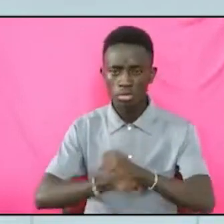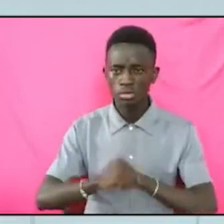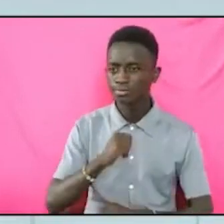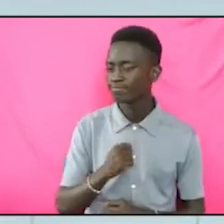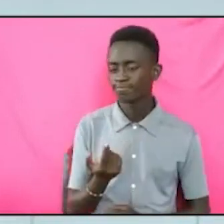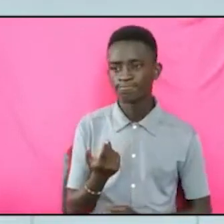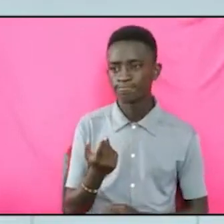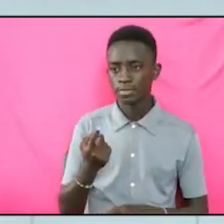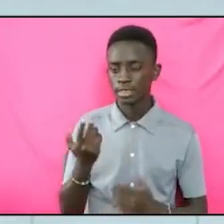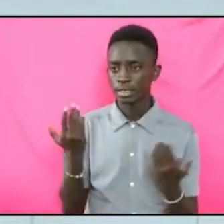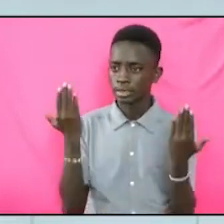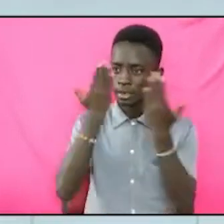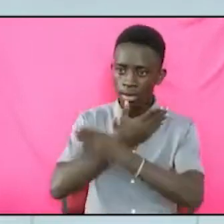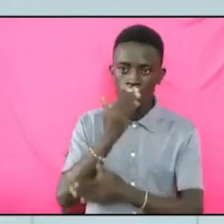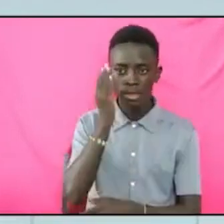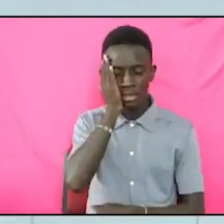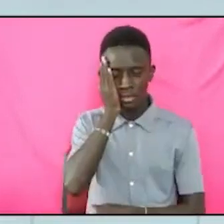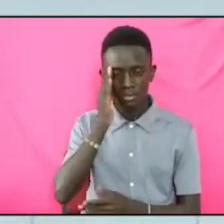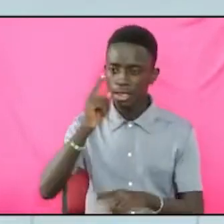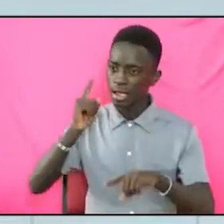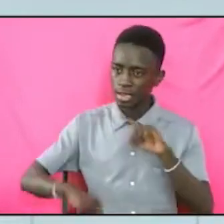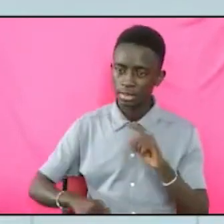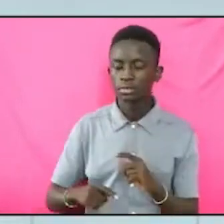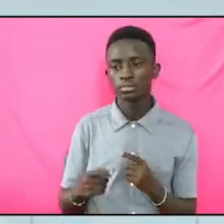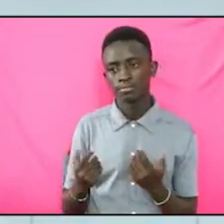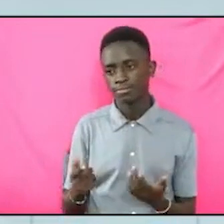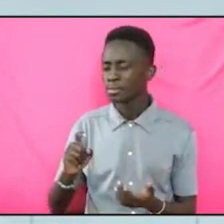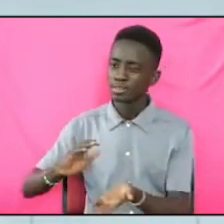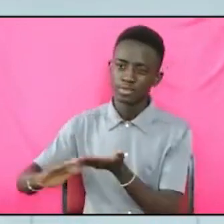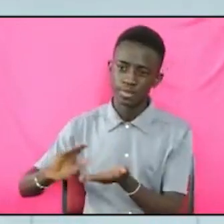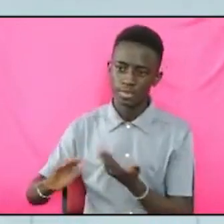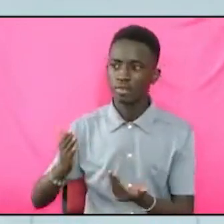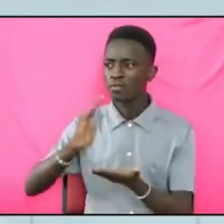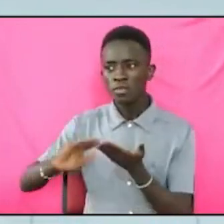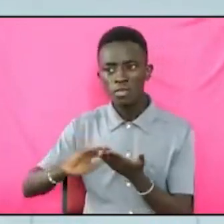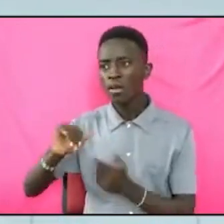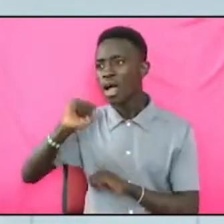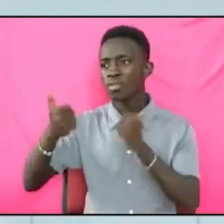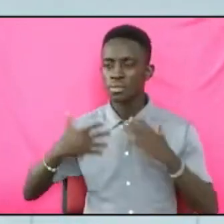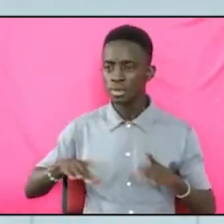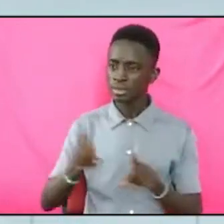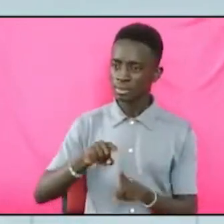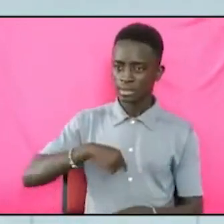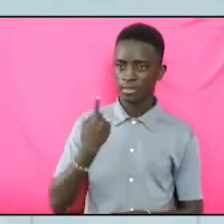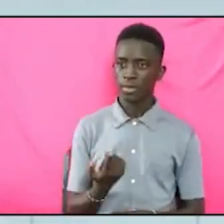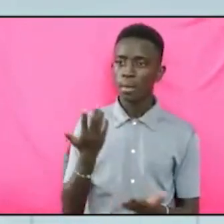sleepless nights? Please forgive. Forgive others and self. Is it your close or distant